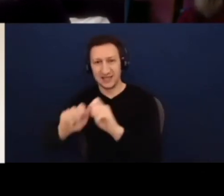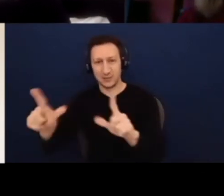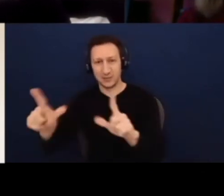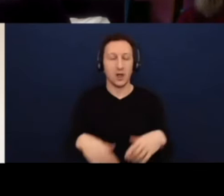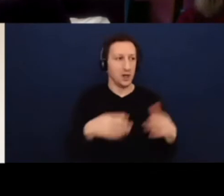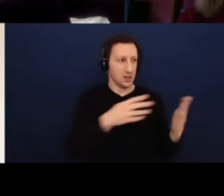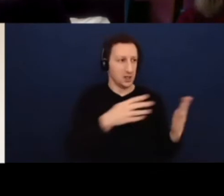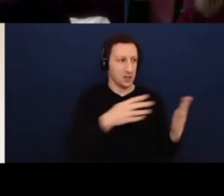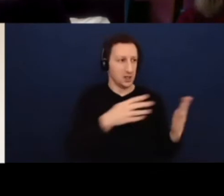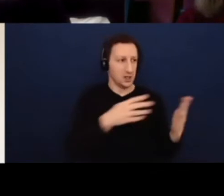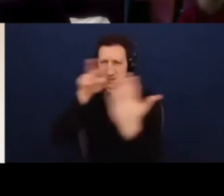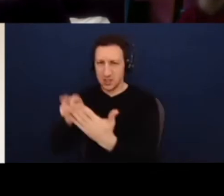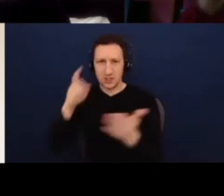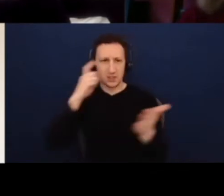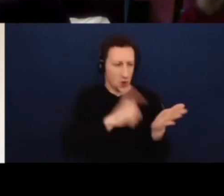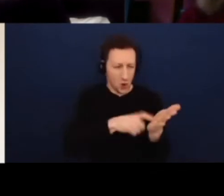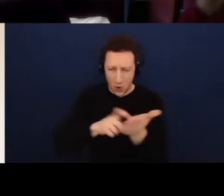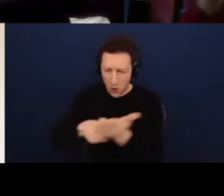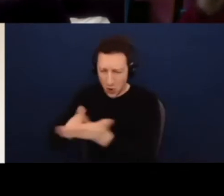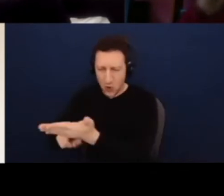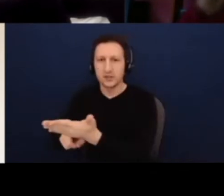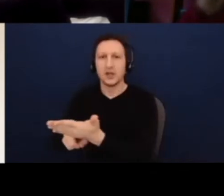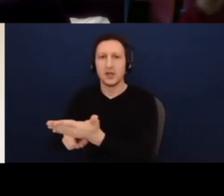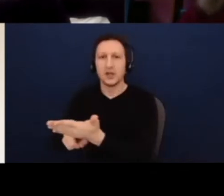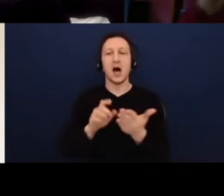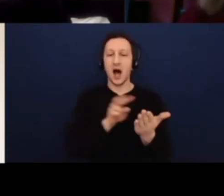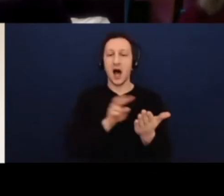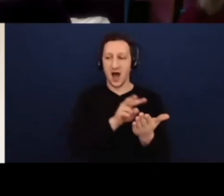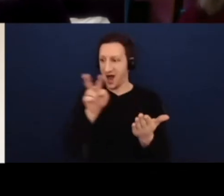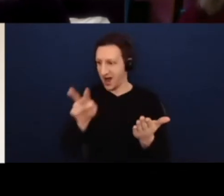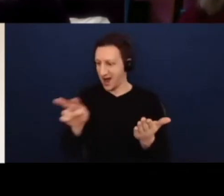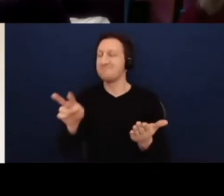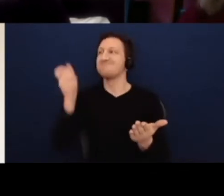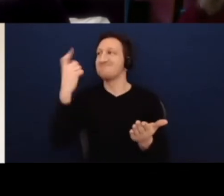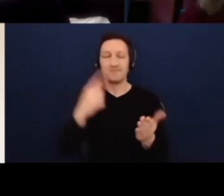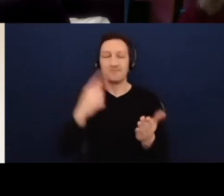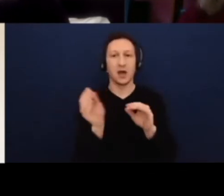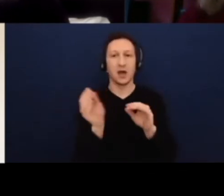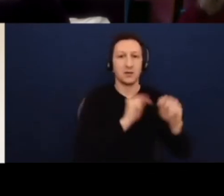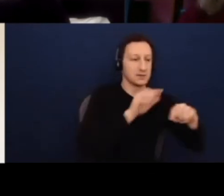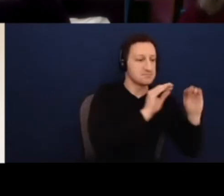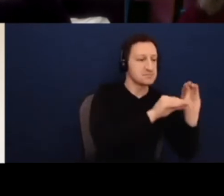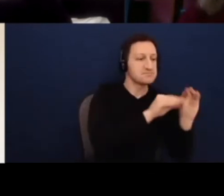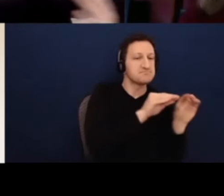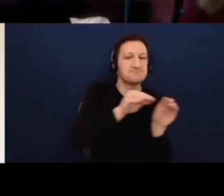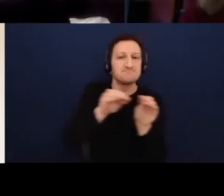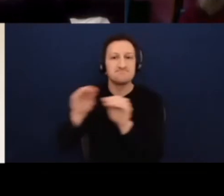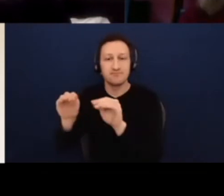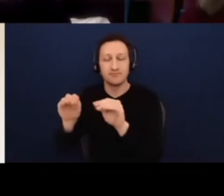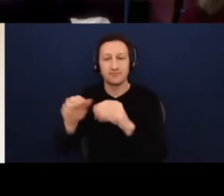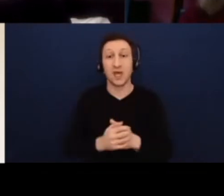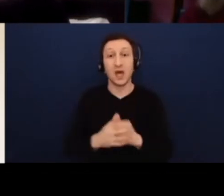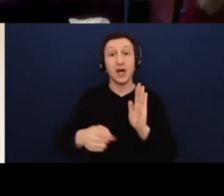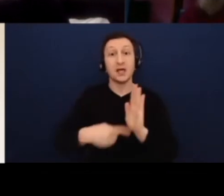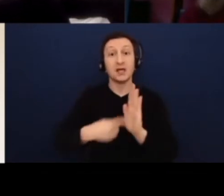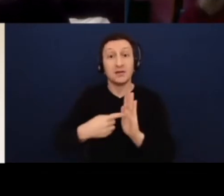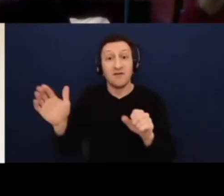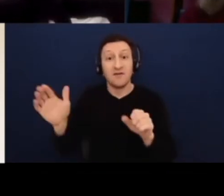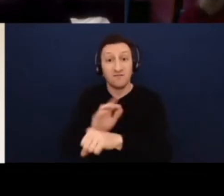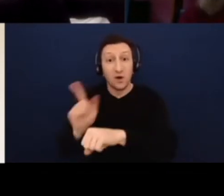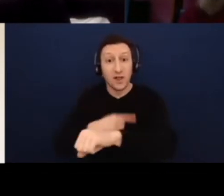option. We usually, it depends, for a feature, sometimes we're able to watch the whole thing ahead of